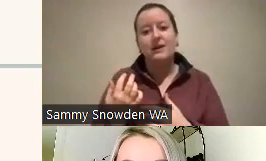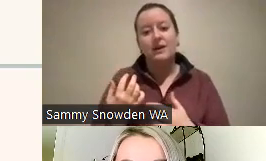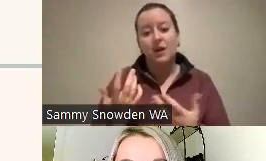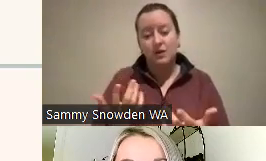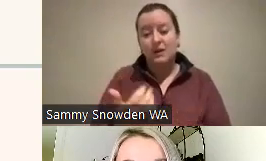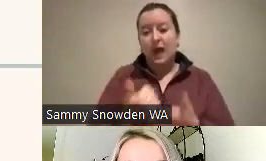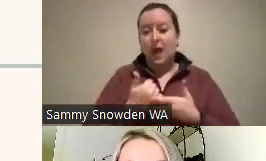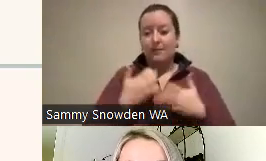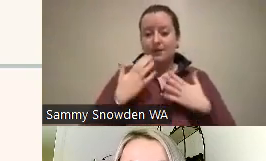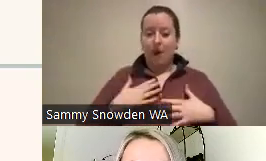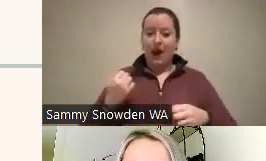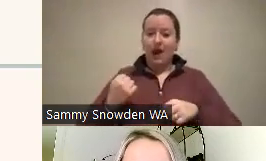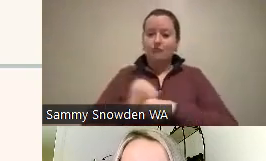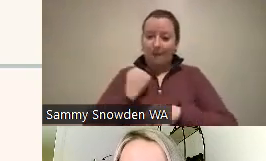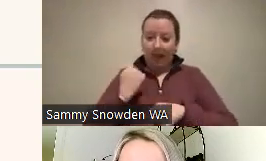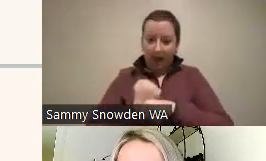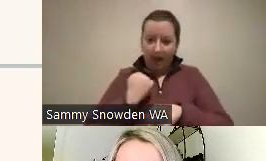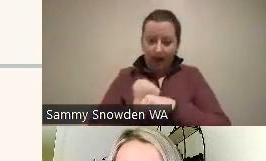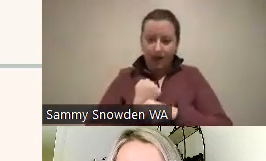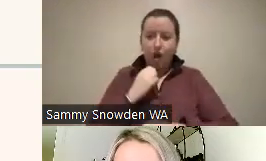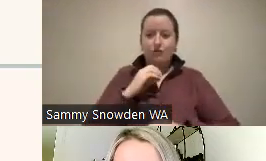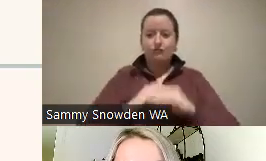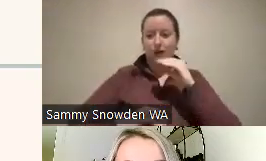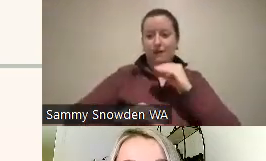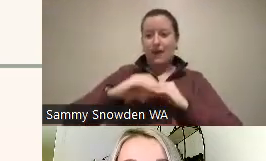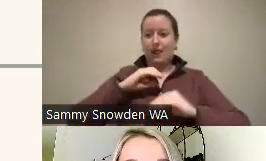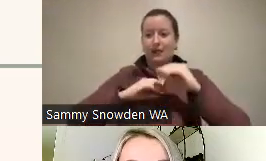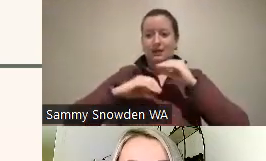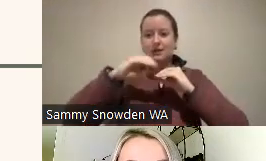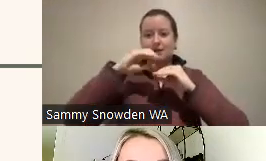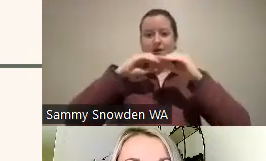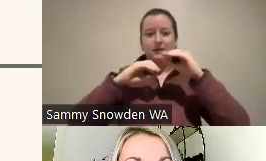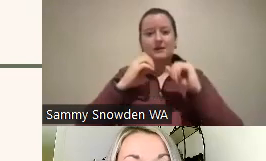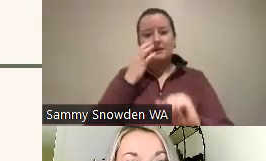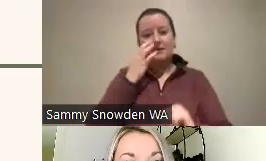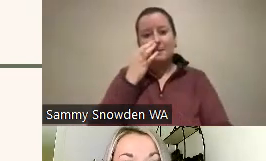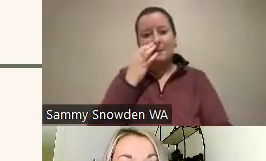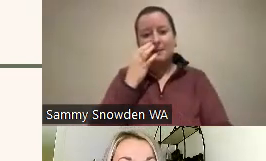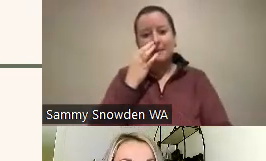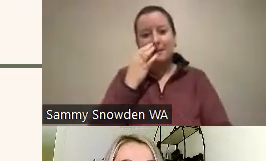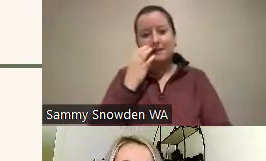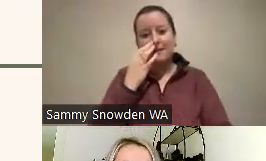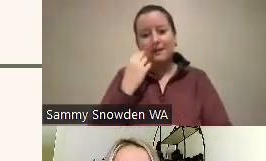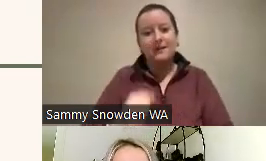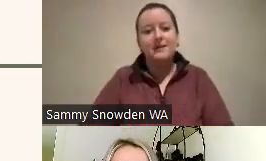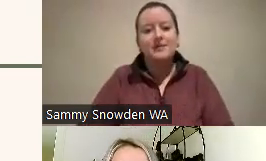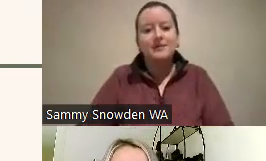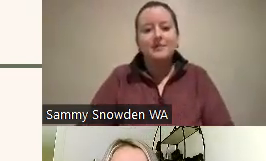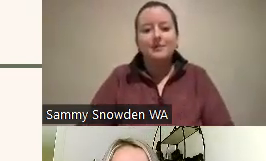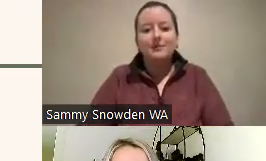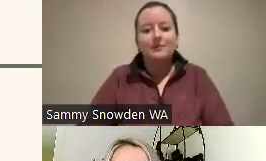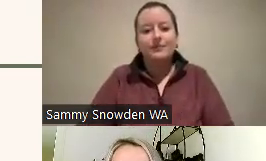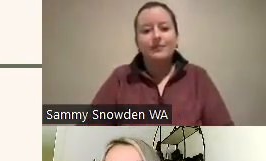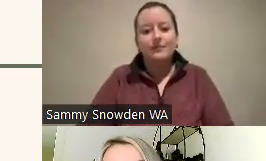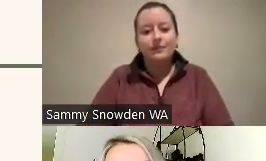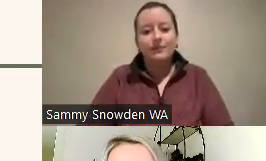on our diet, so we may want to supplement with things like a protein powder. And this is a great way we can do it. So the